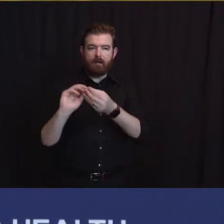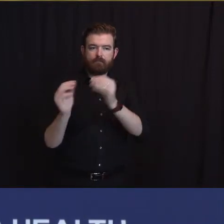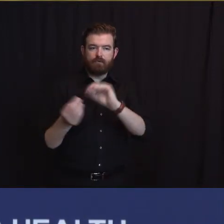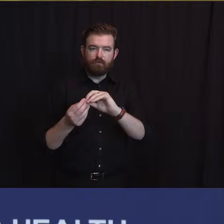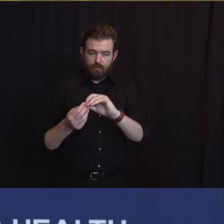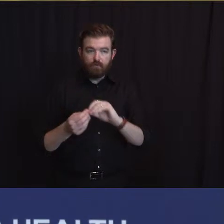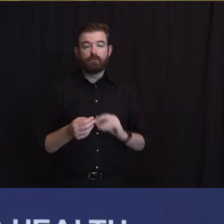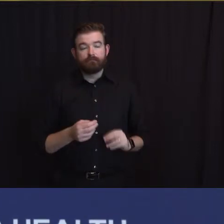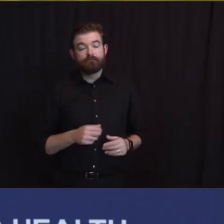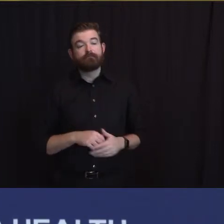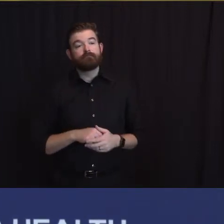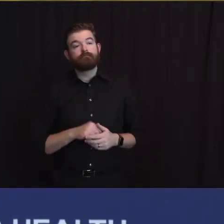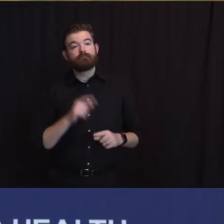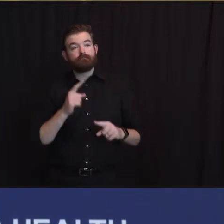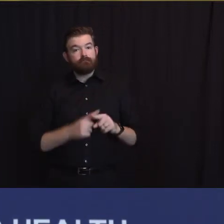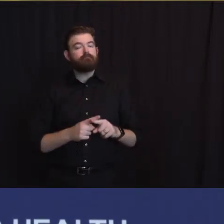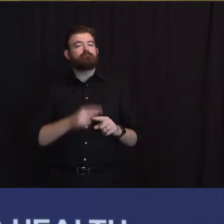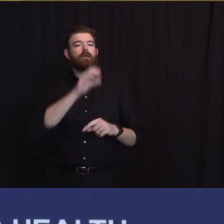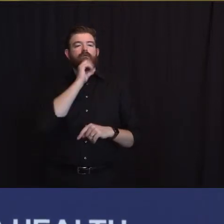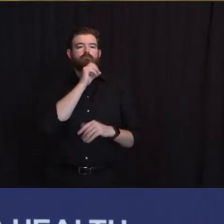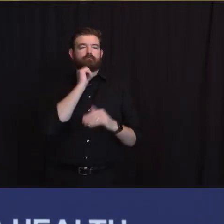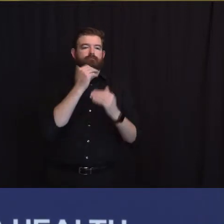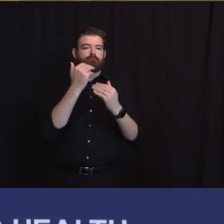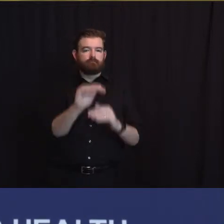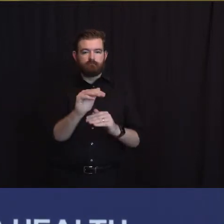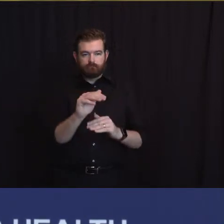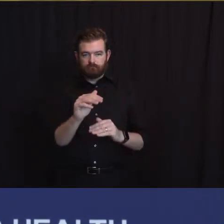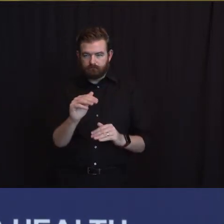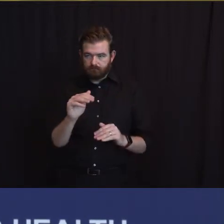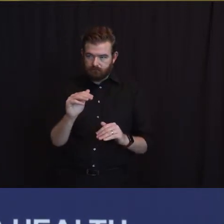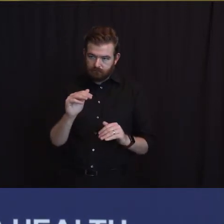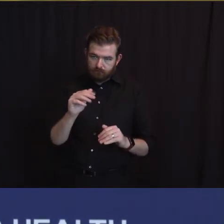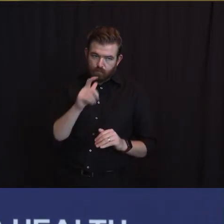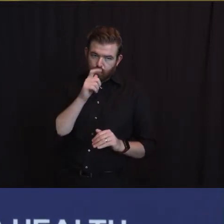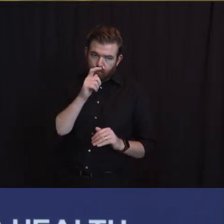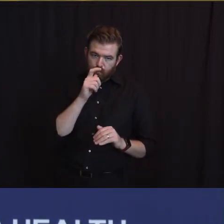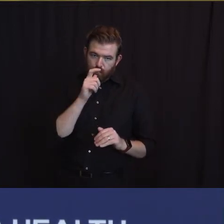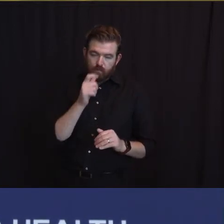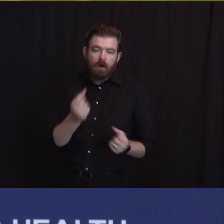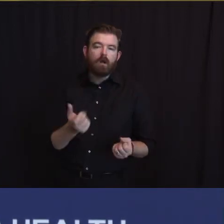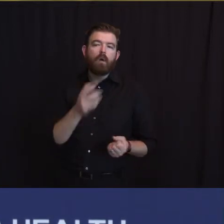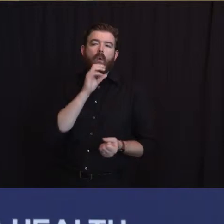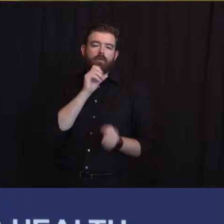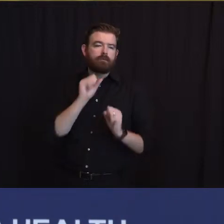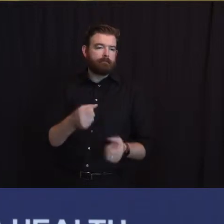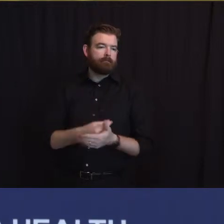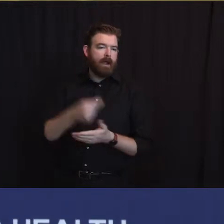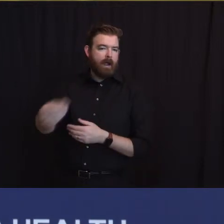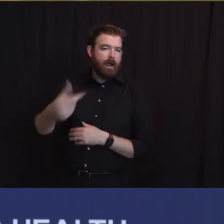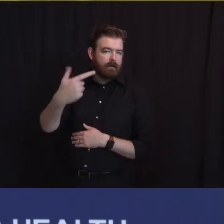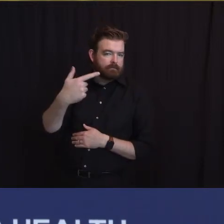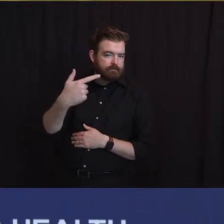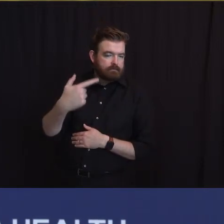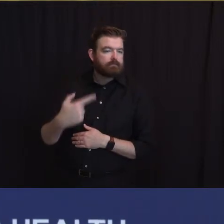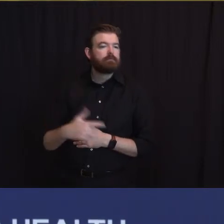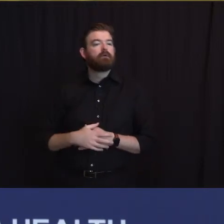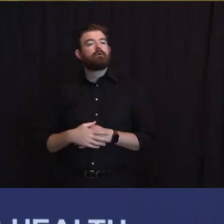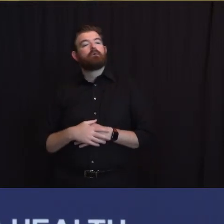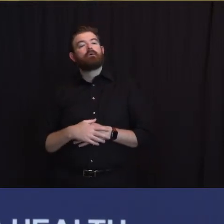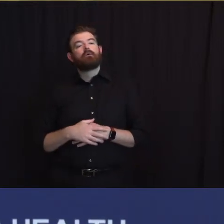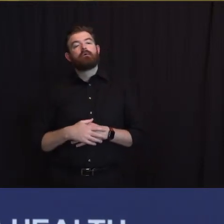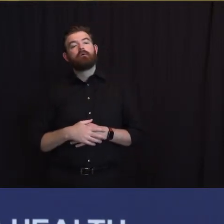on when you could purchase a gun. Again, I think Paramount makes a good point. None of these are specific to